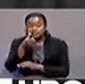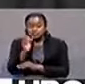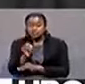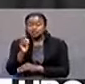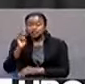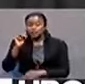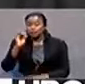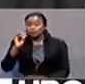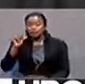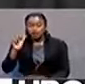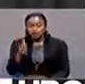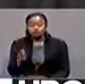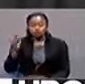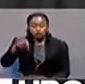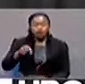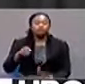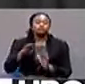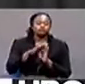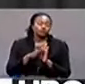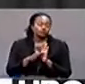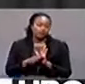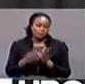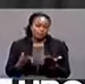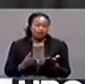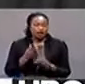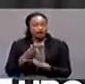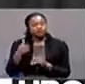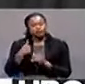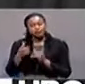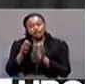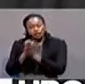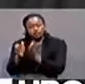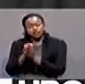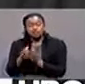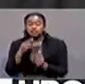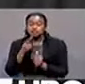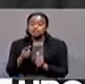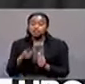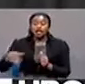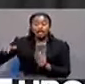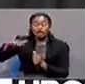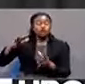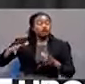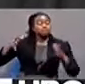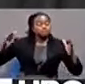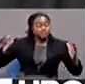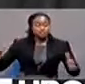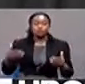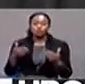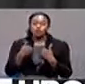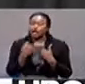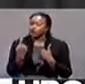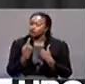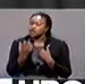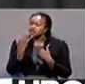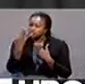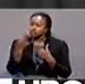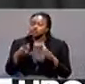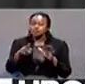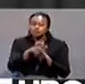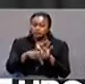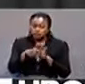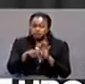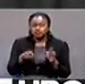60 miles to come and attend the function. I told him that in that large area, we had only 3 parishes, and